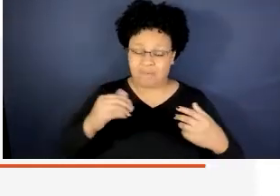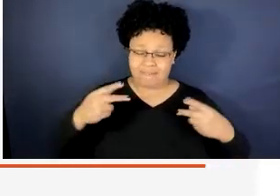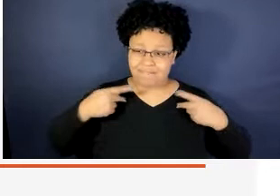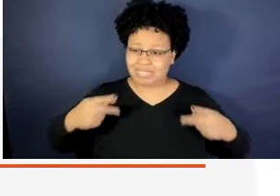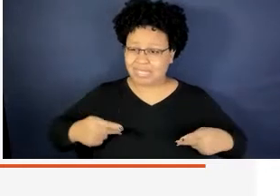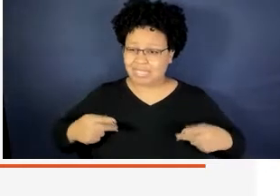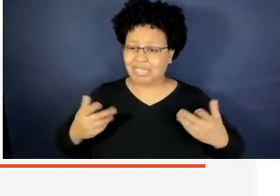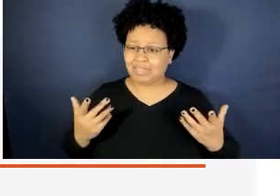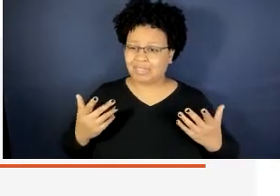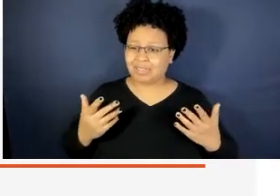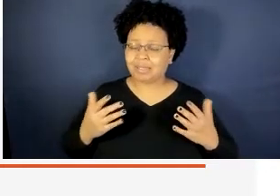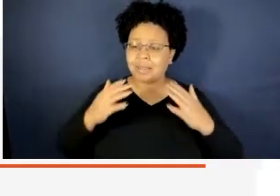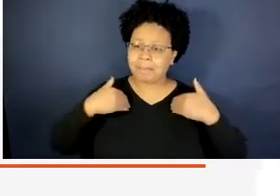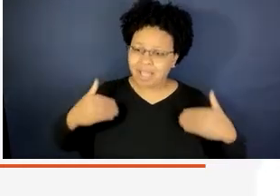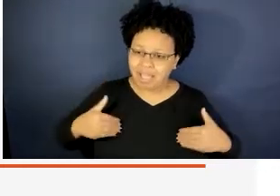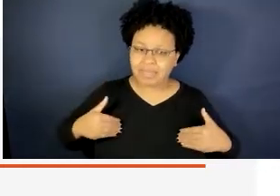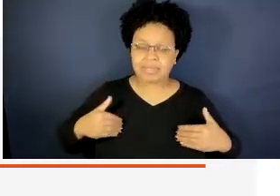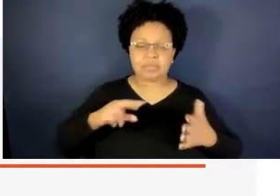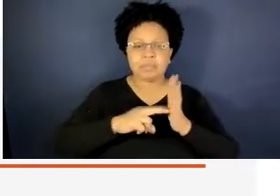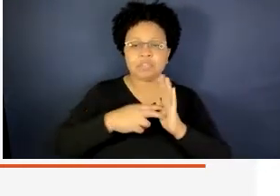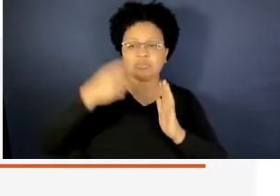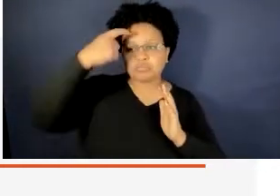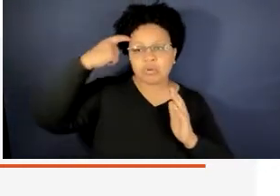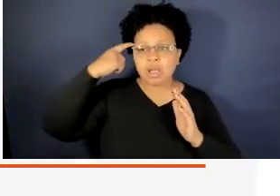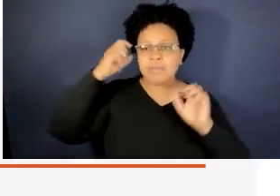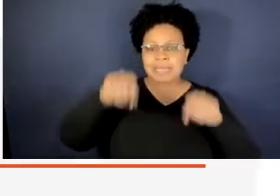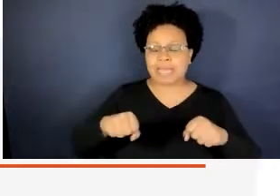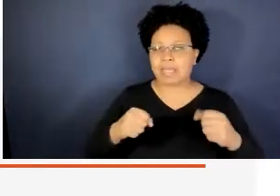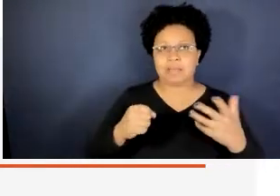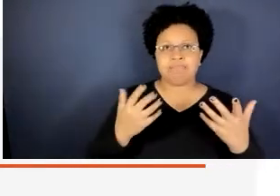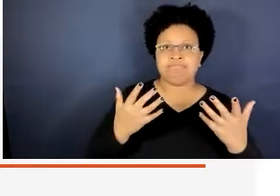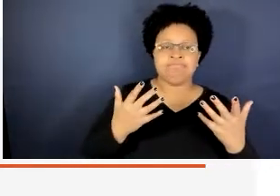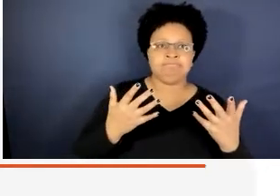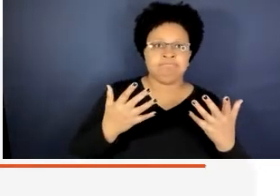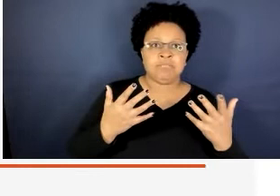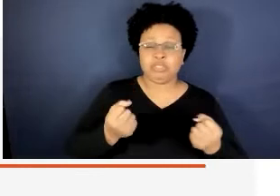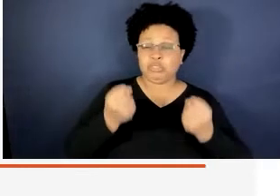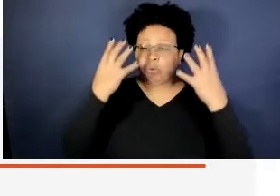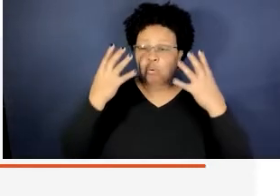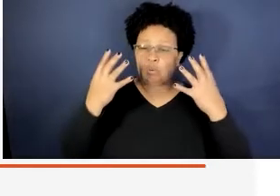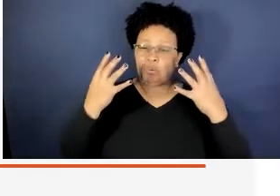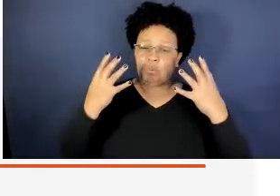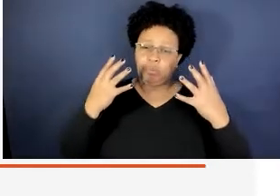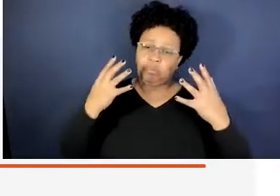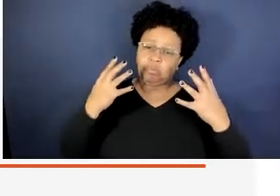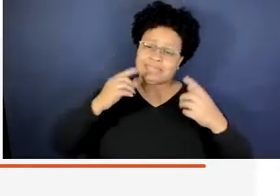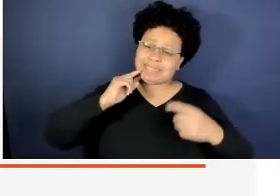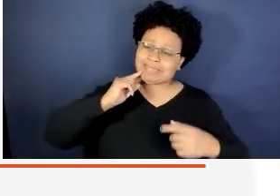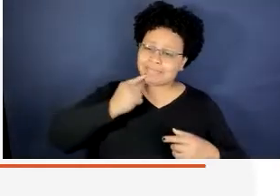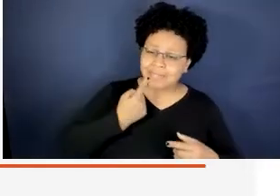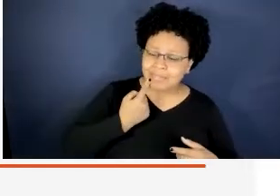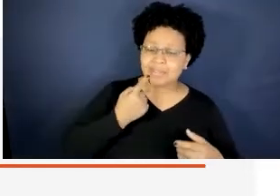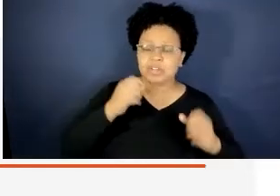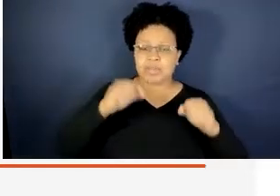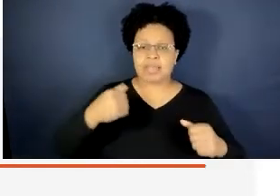our bodies, which means that trauma can be so intrusive that you can have